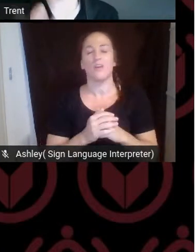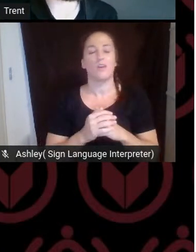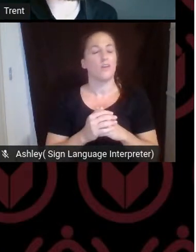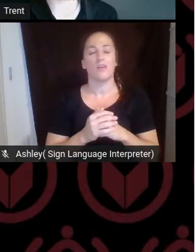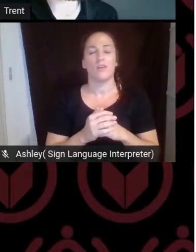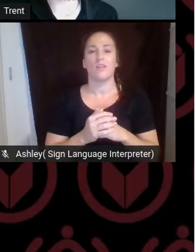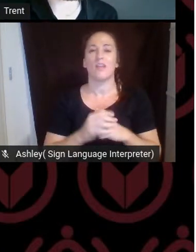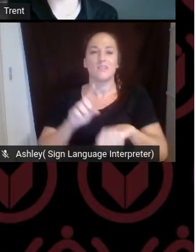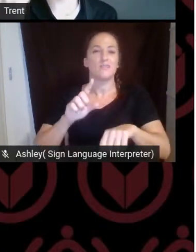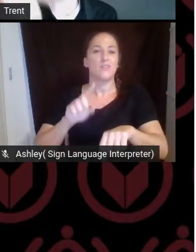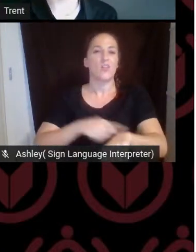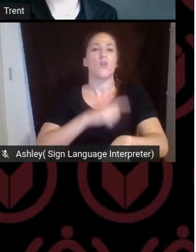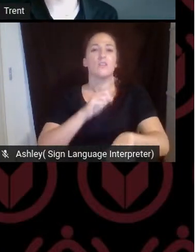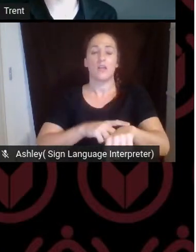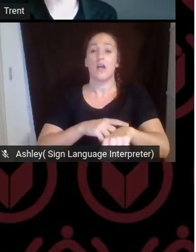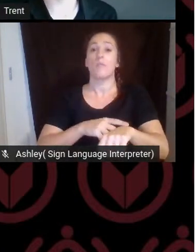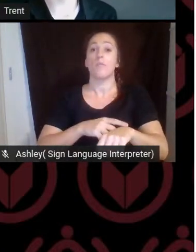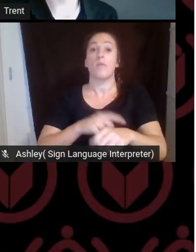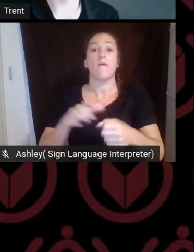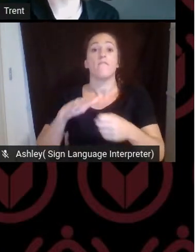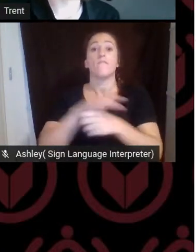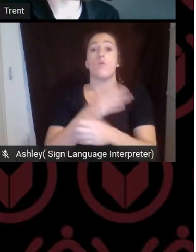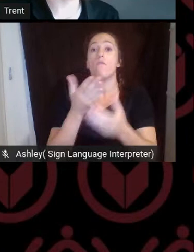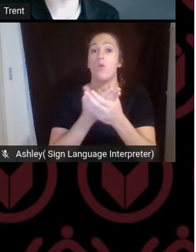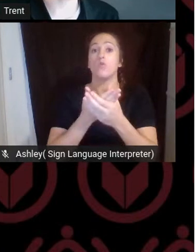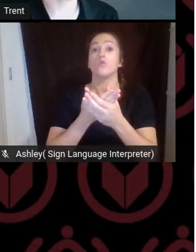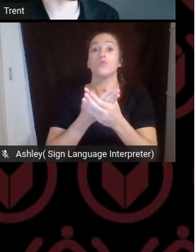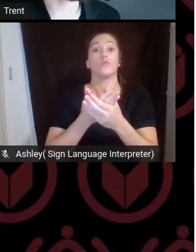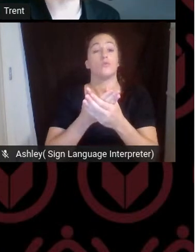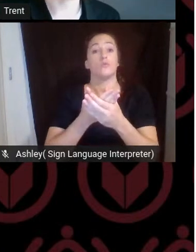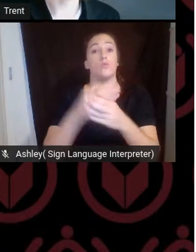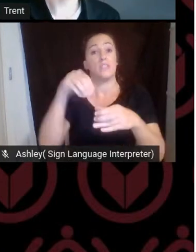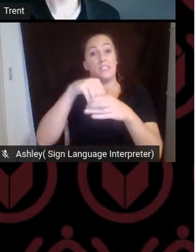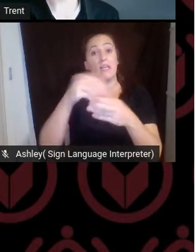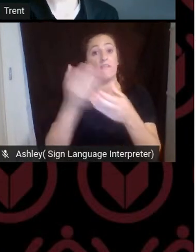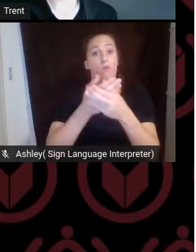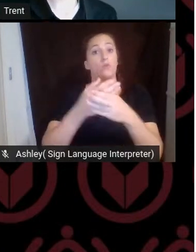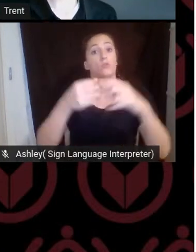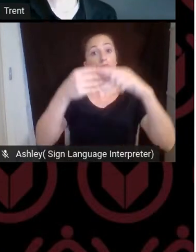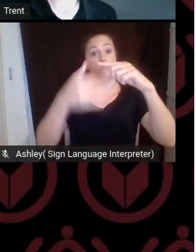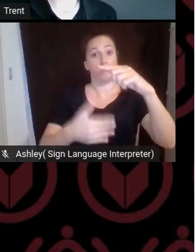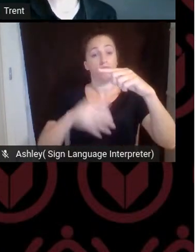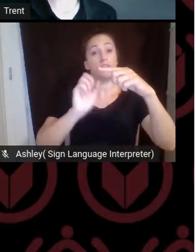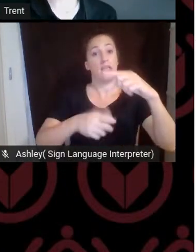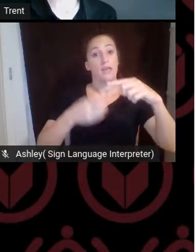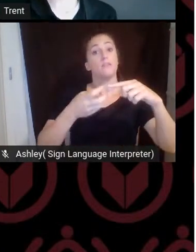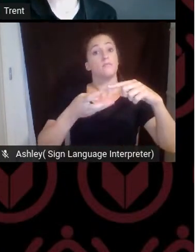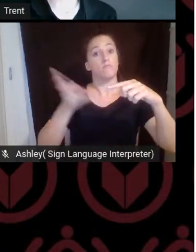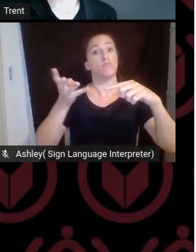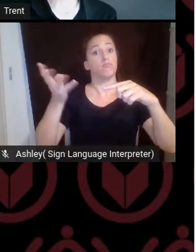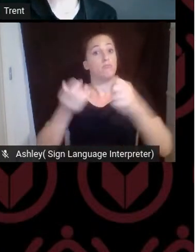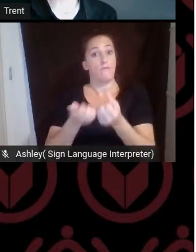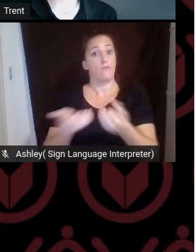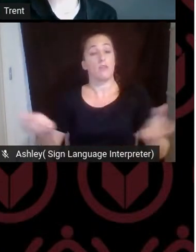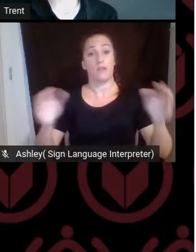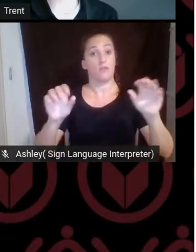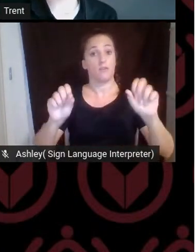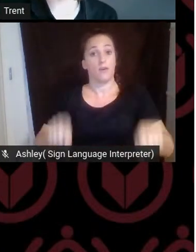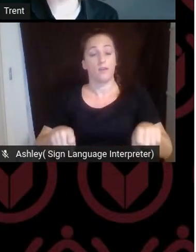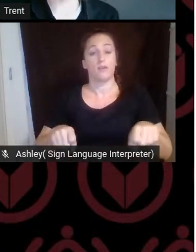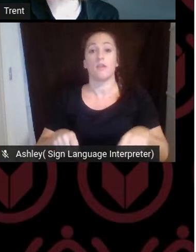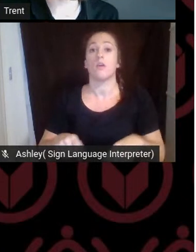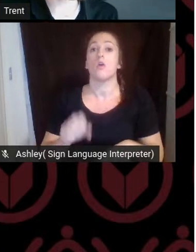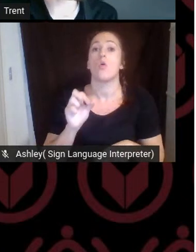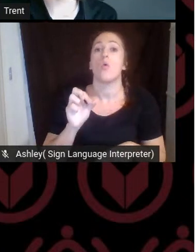folders to your drive and boom, just have them right there, which is super, super convenient. You also can, like I said, create single